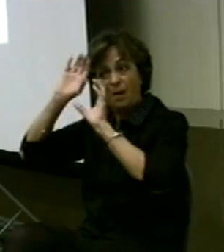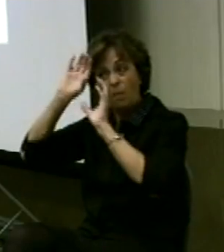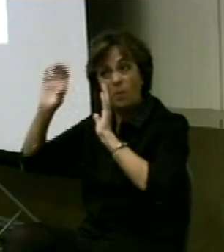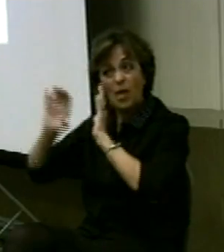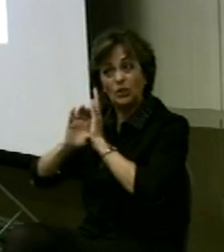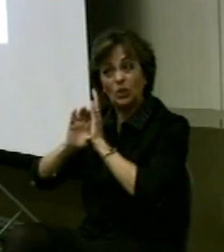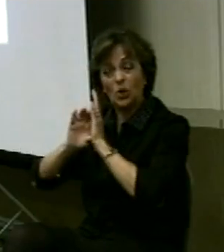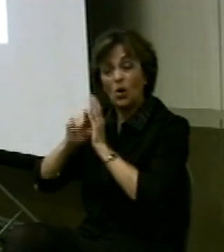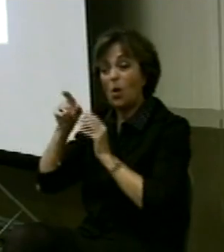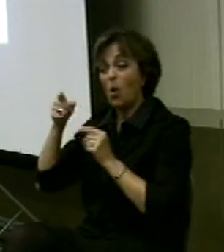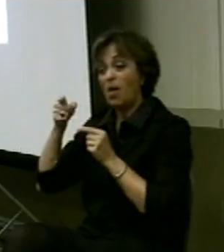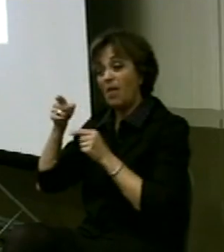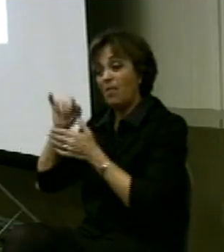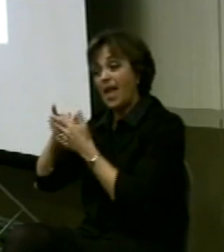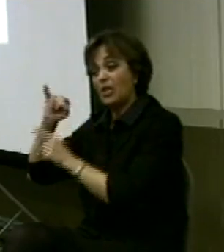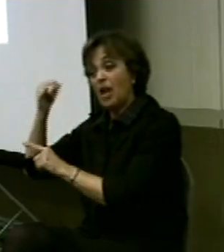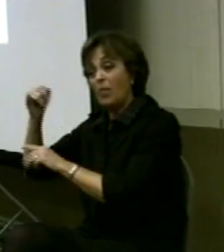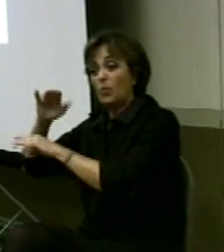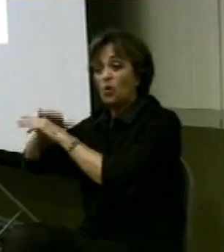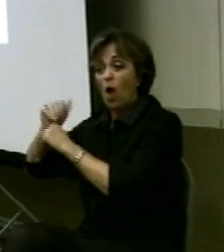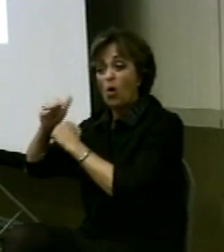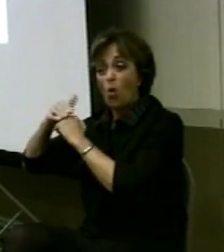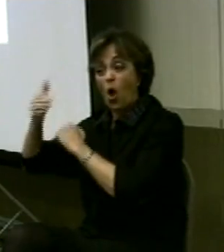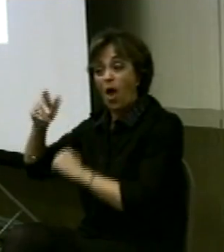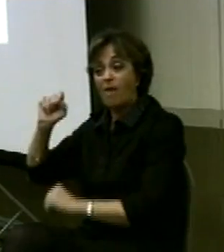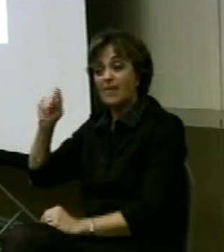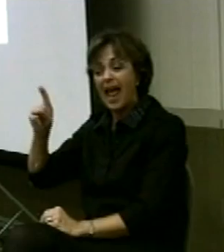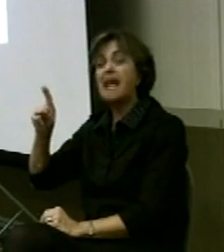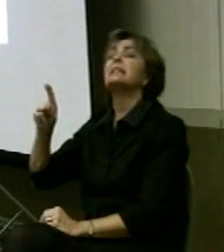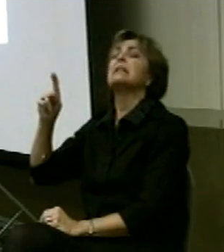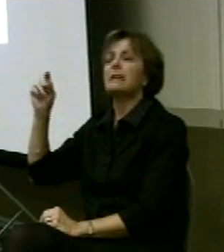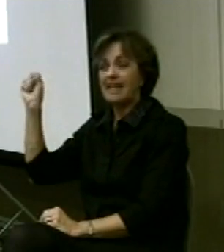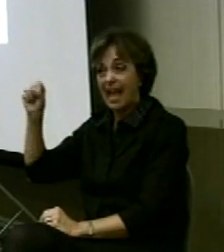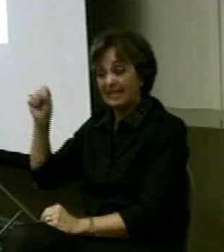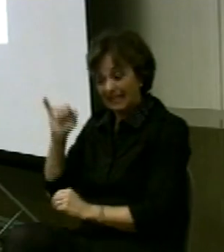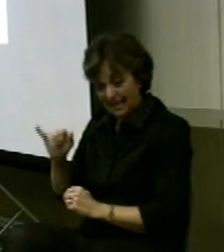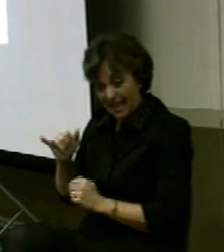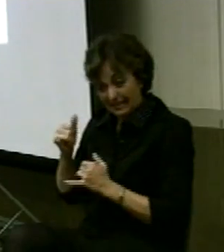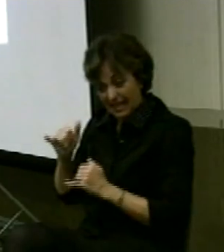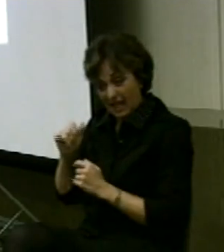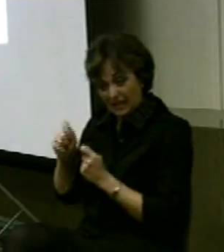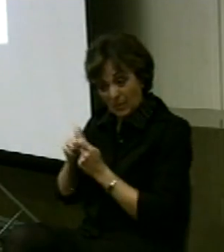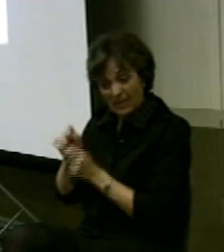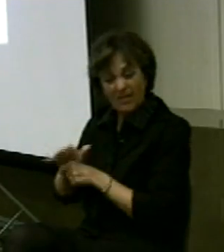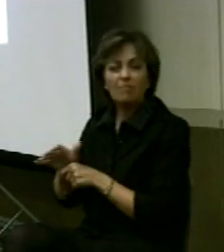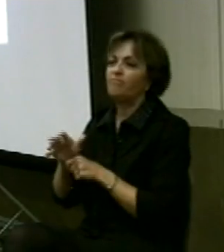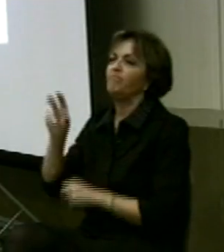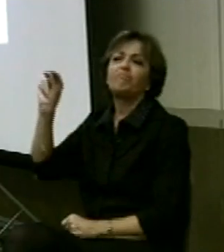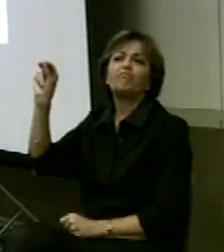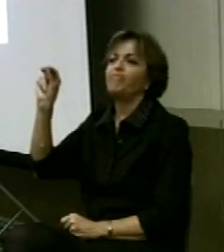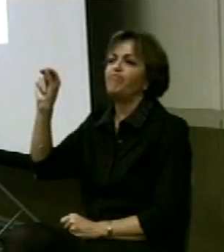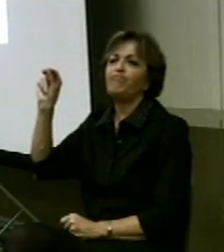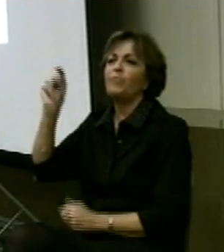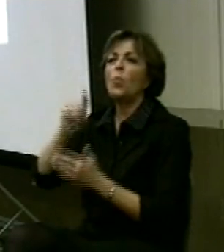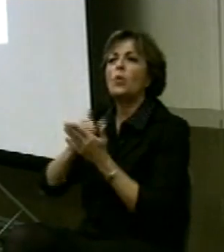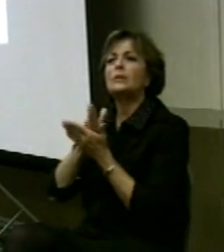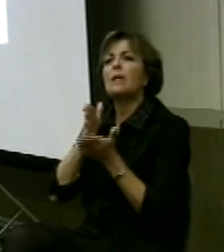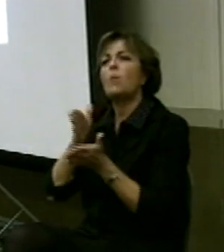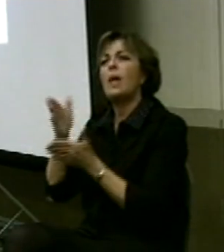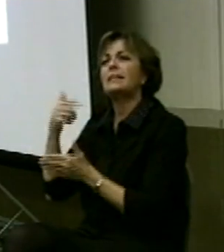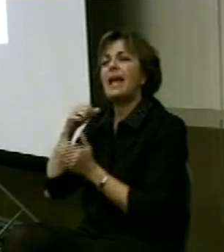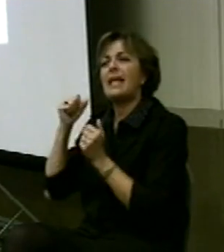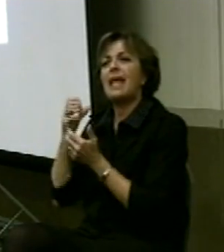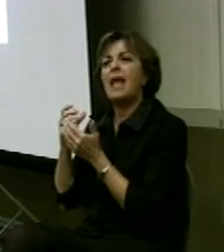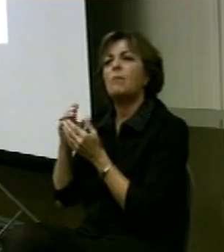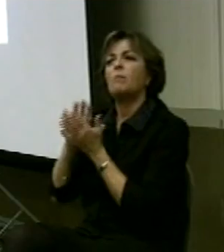that class period? Yes. Is it still as specific as I could get? No. What are some ways that I might be able to